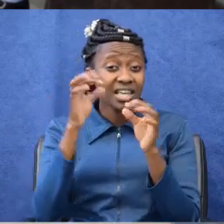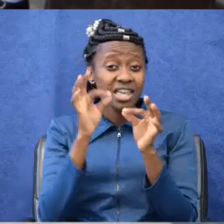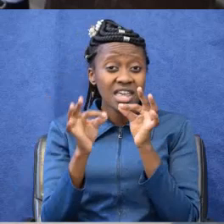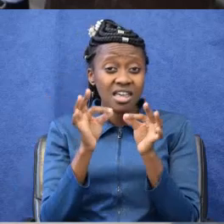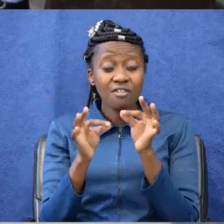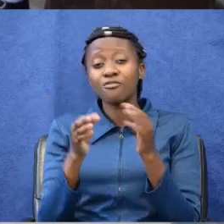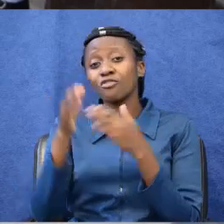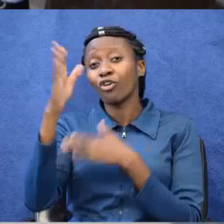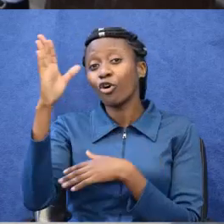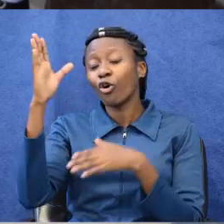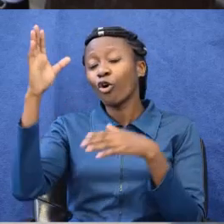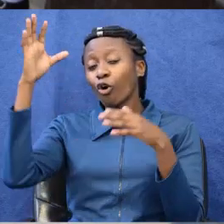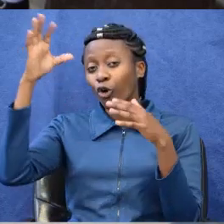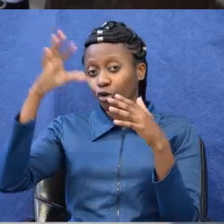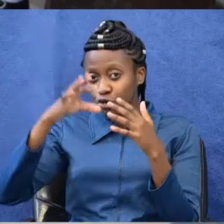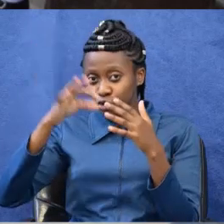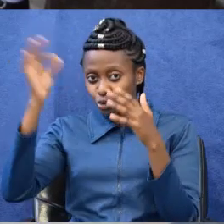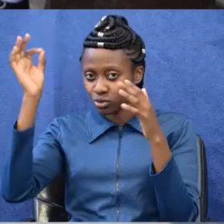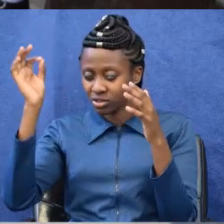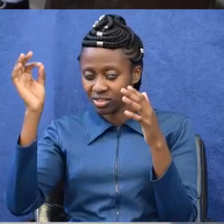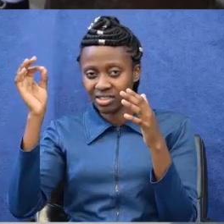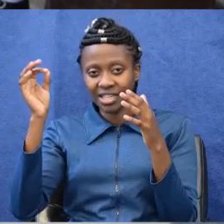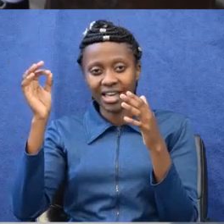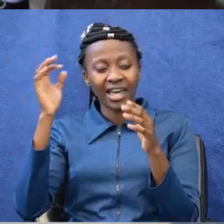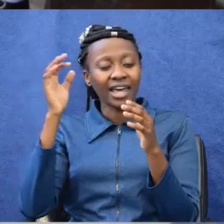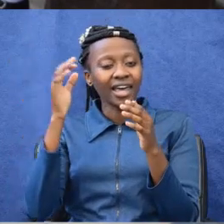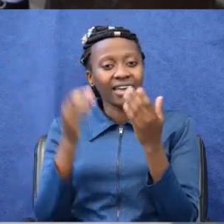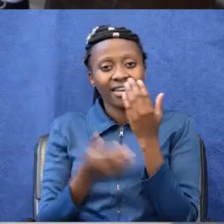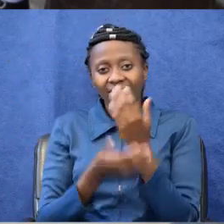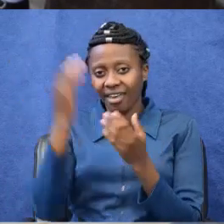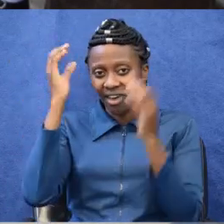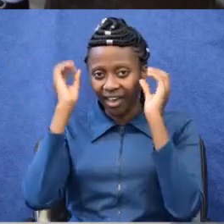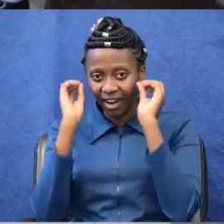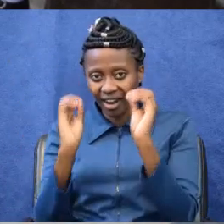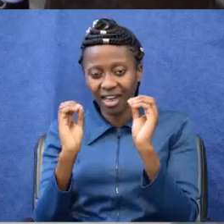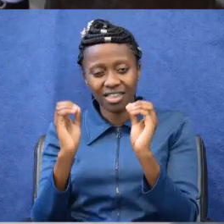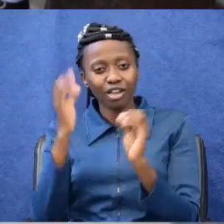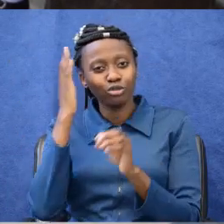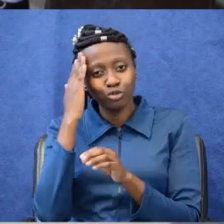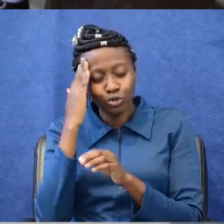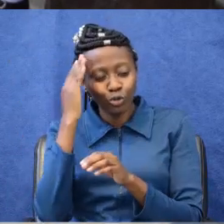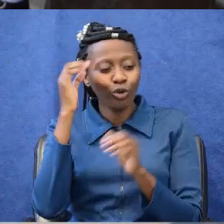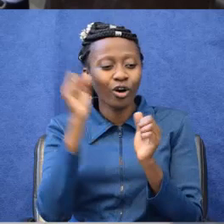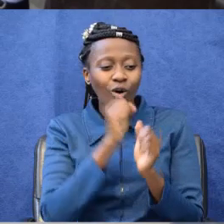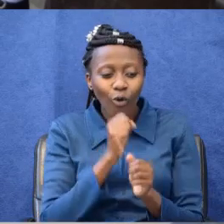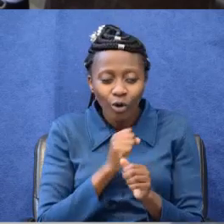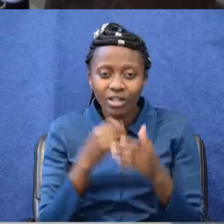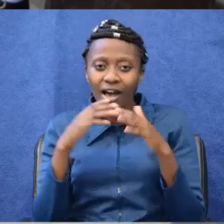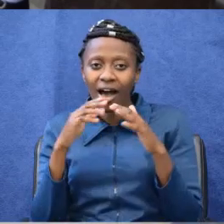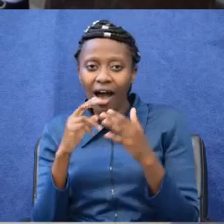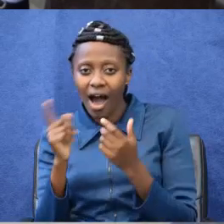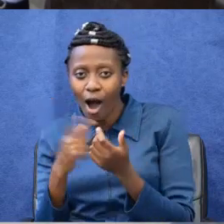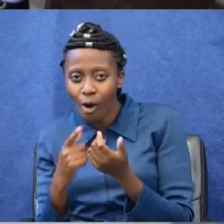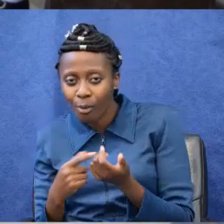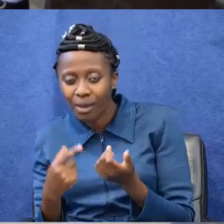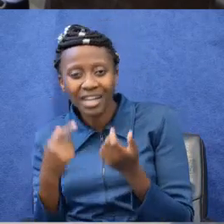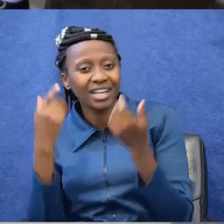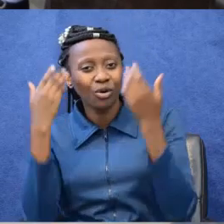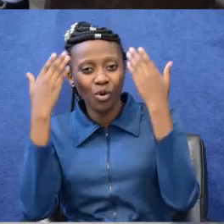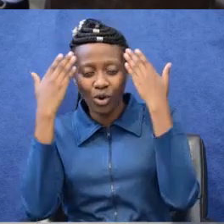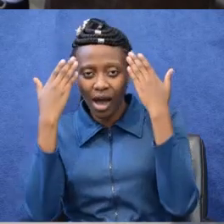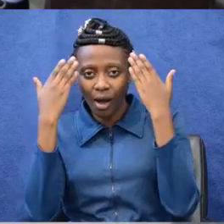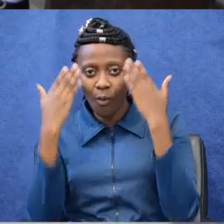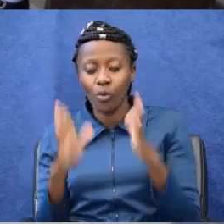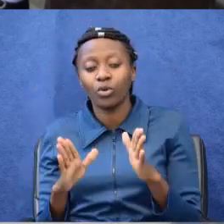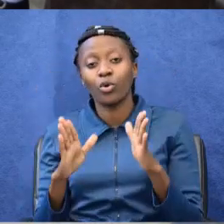God, he doesn't want to know your age. He doesn't want to know whether you are the last born. He doesn't know whether nyinyi